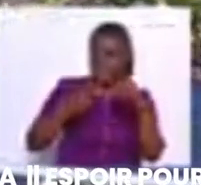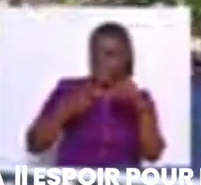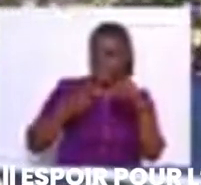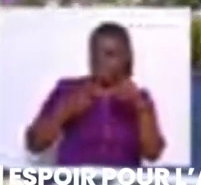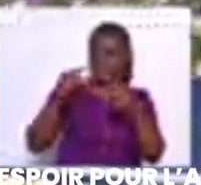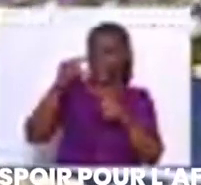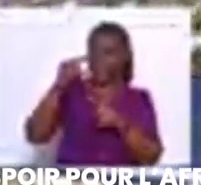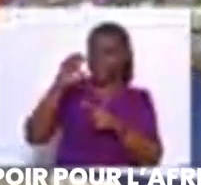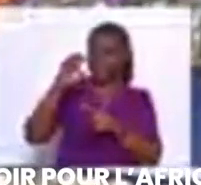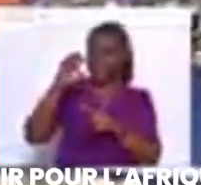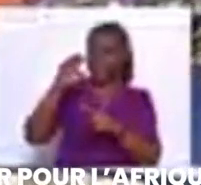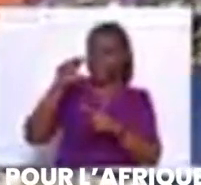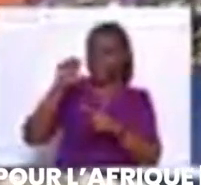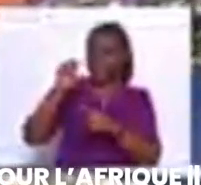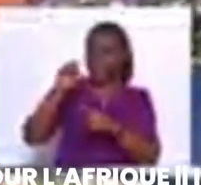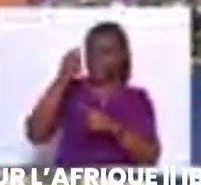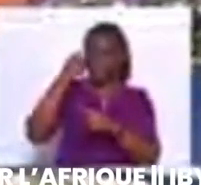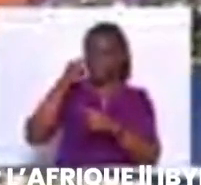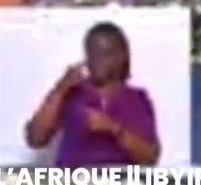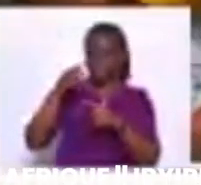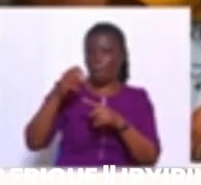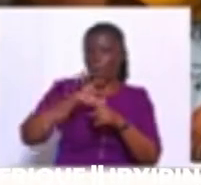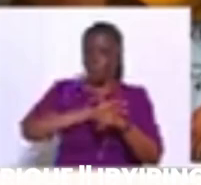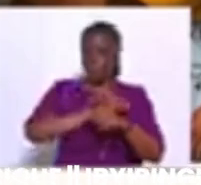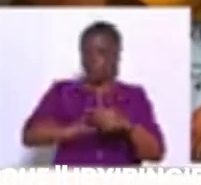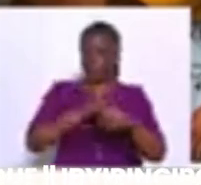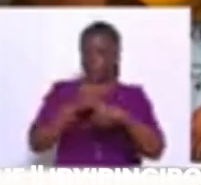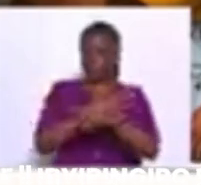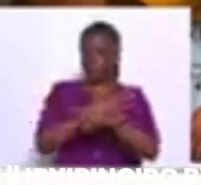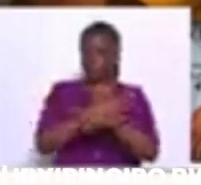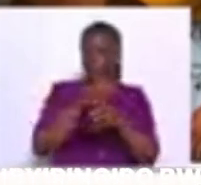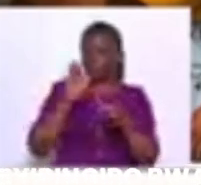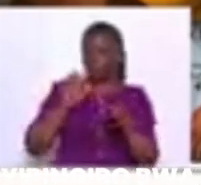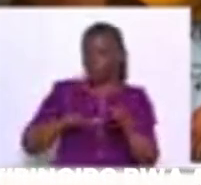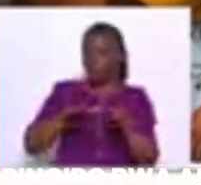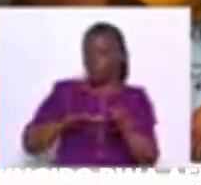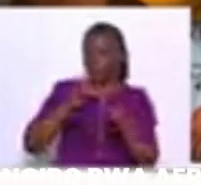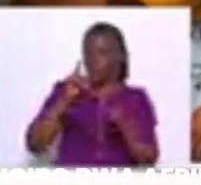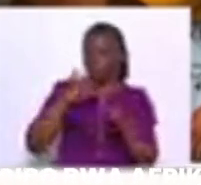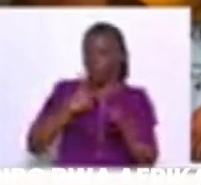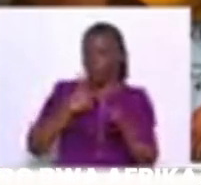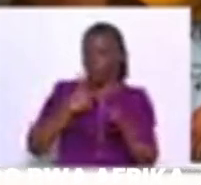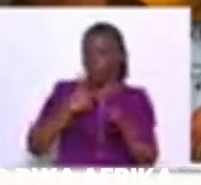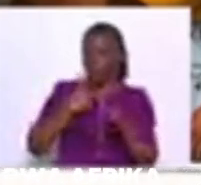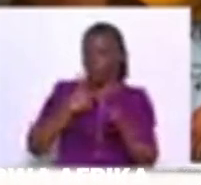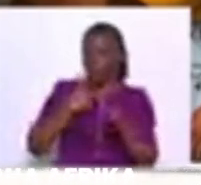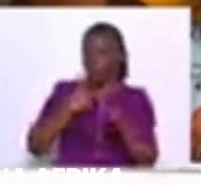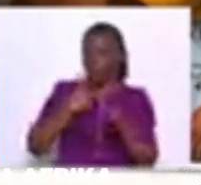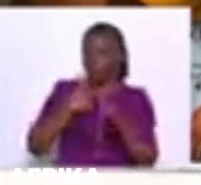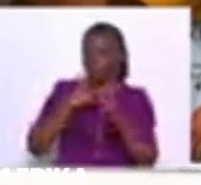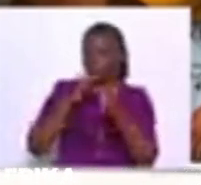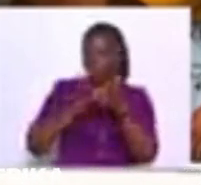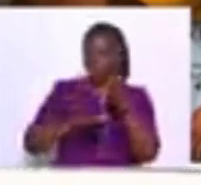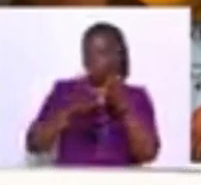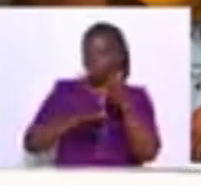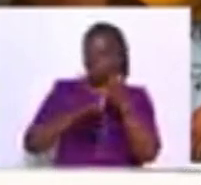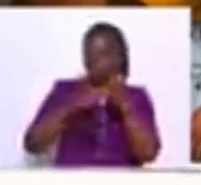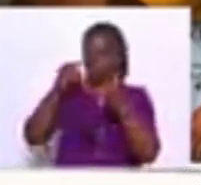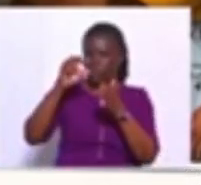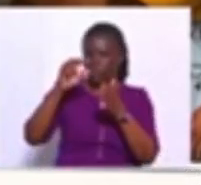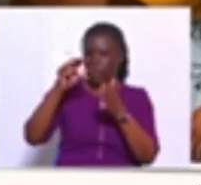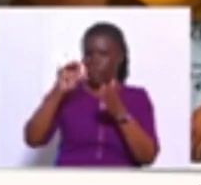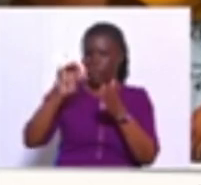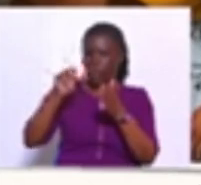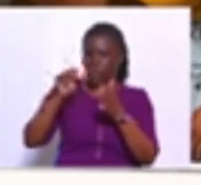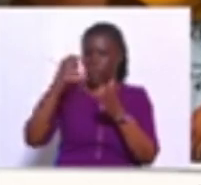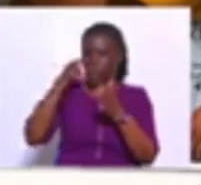cancer. And look at this. It says that women who have the defective gene for breast cancer, if they